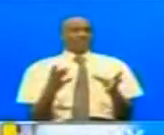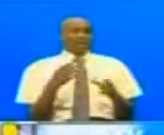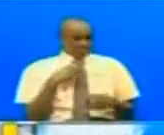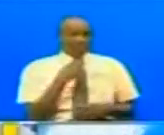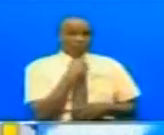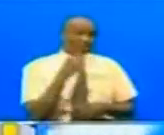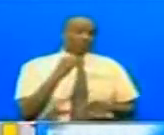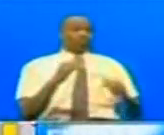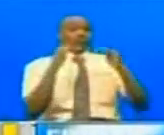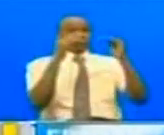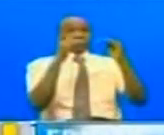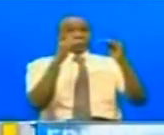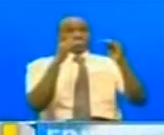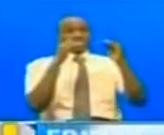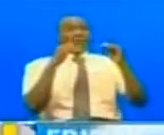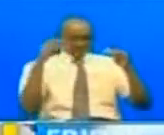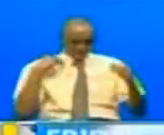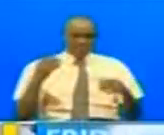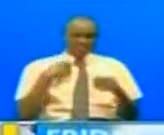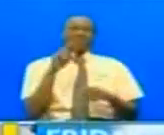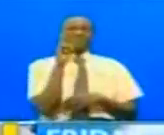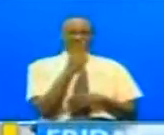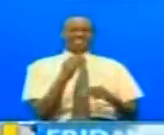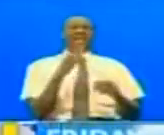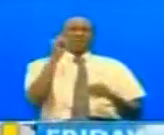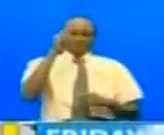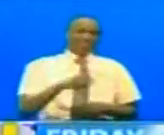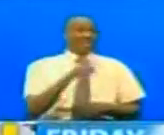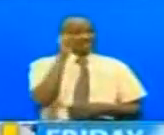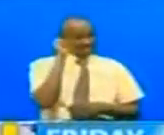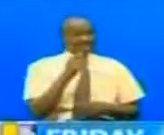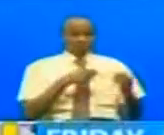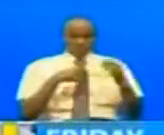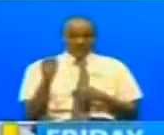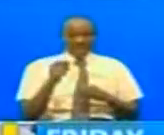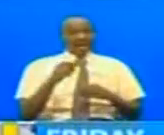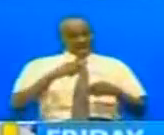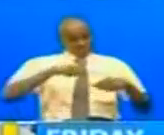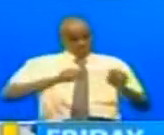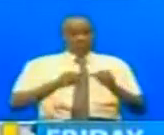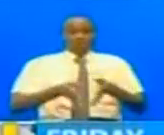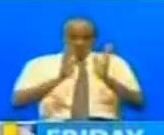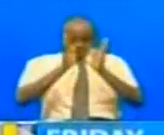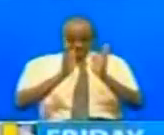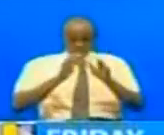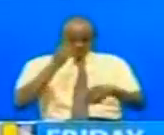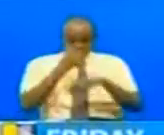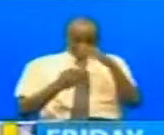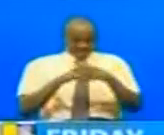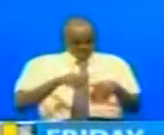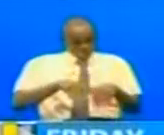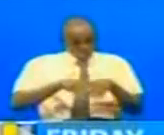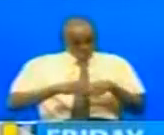the bar. You remember? Did you set the bar? What yeah, did you I was do? The first MP mm-hmm. even in Kenya to buy a grader mm-hmm. to do roads. Mm-hmm. And you remember roads